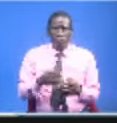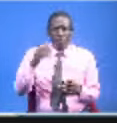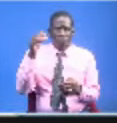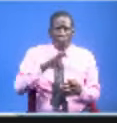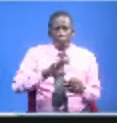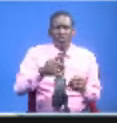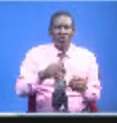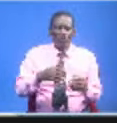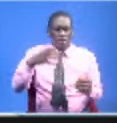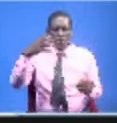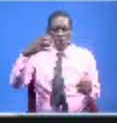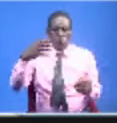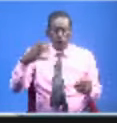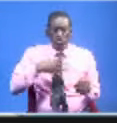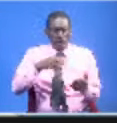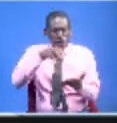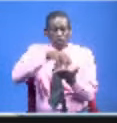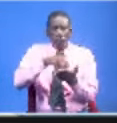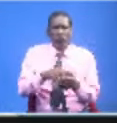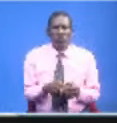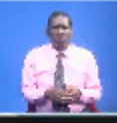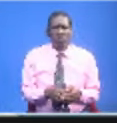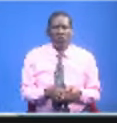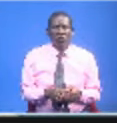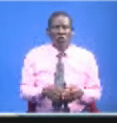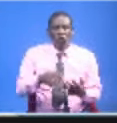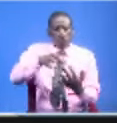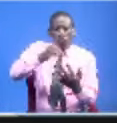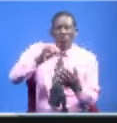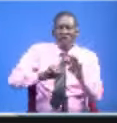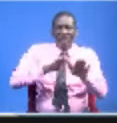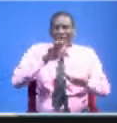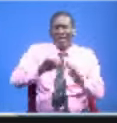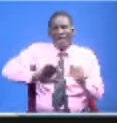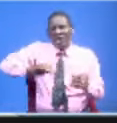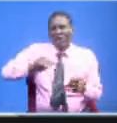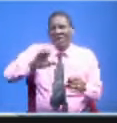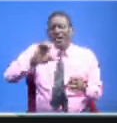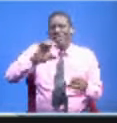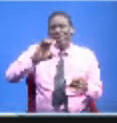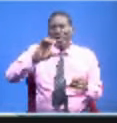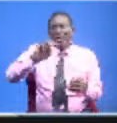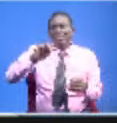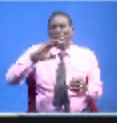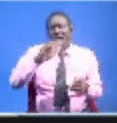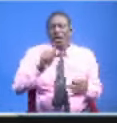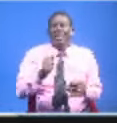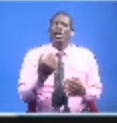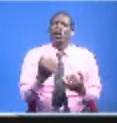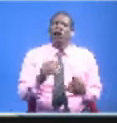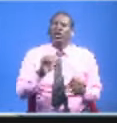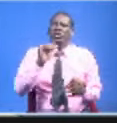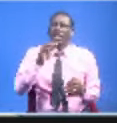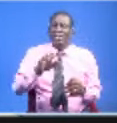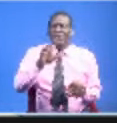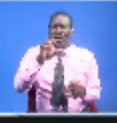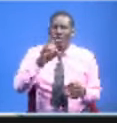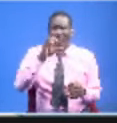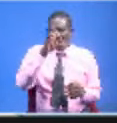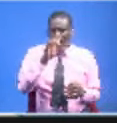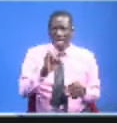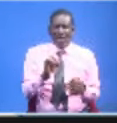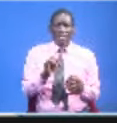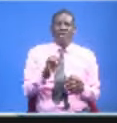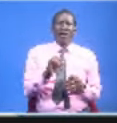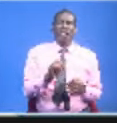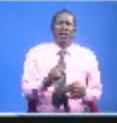Another tragic incident. And a nominated Kirinyaga County Assembly member is now calling on the Directorate of Criminal Investigations